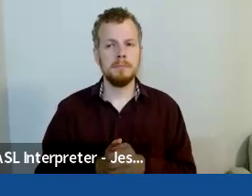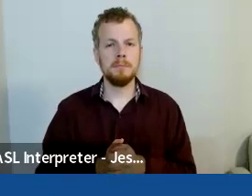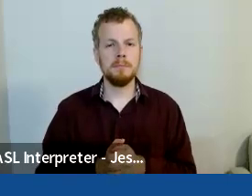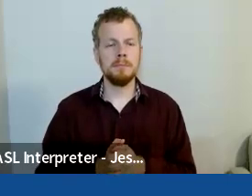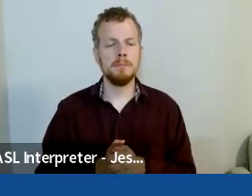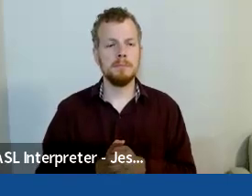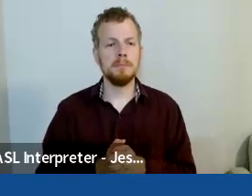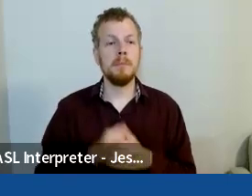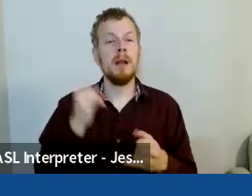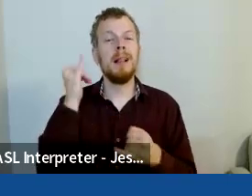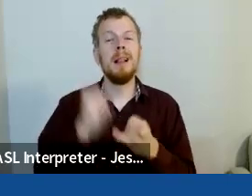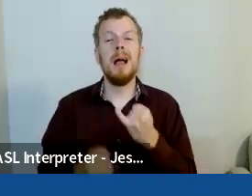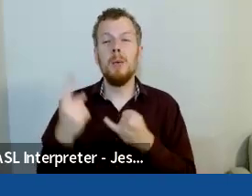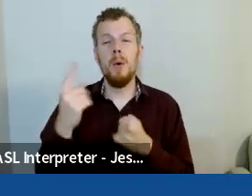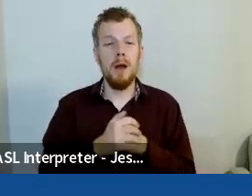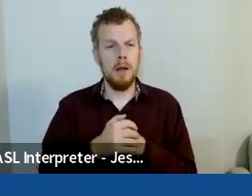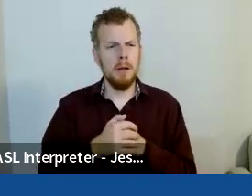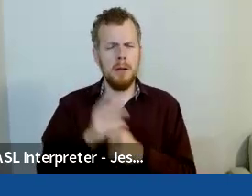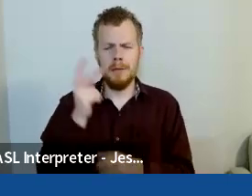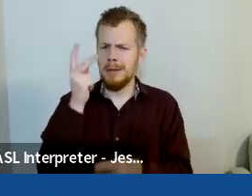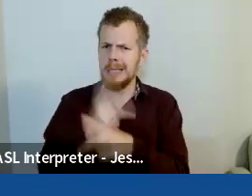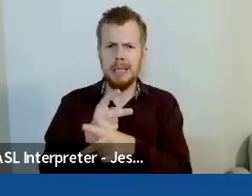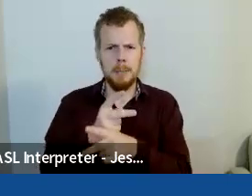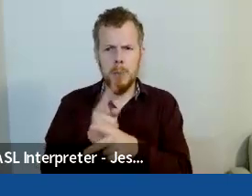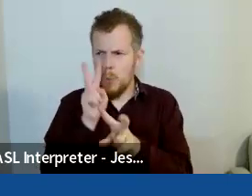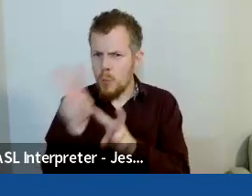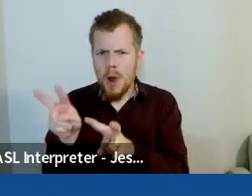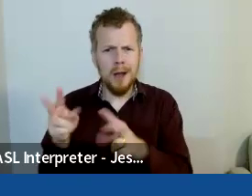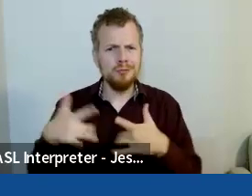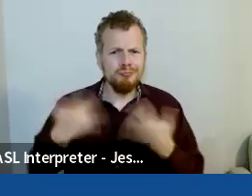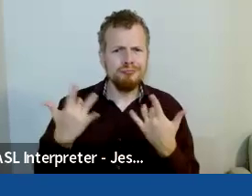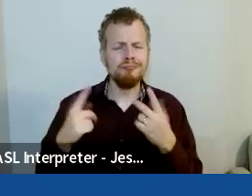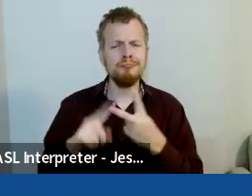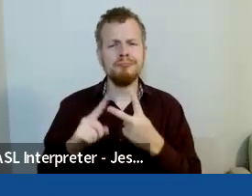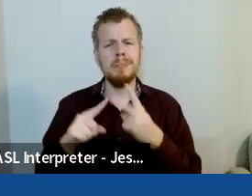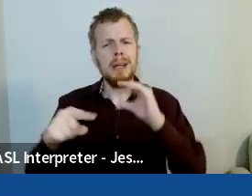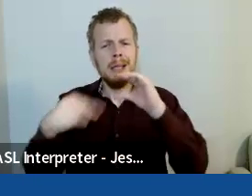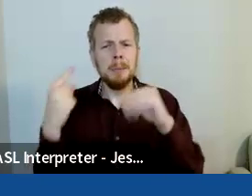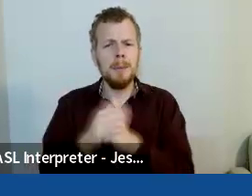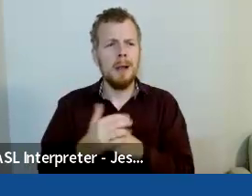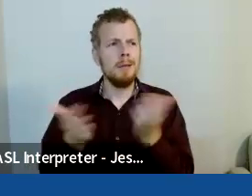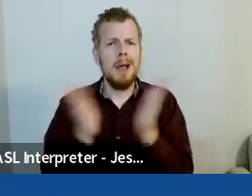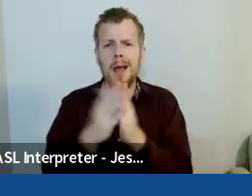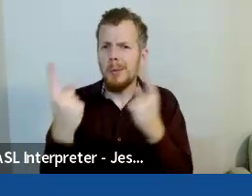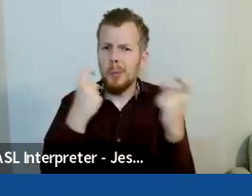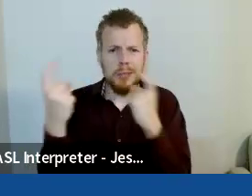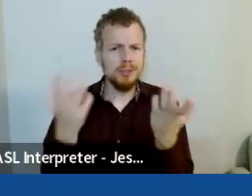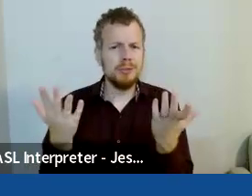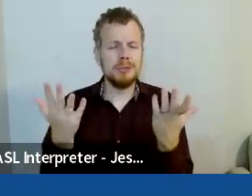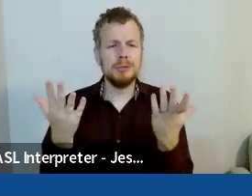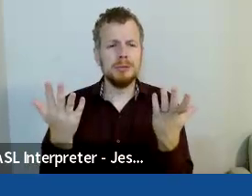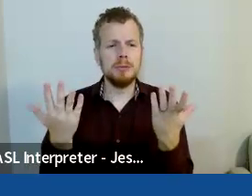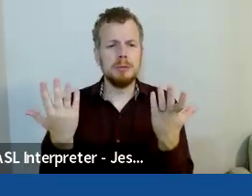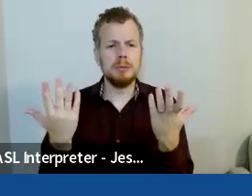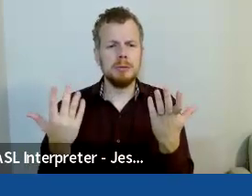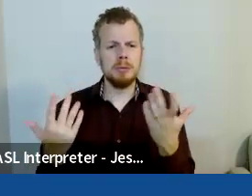All right, last but not least, stay connected and stay informed by emailing us with any follow-up questions you guys have or concerns